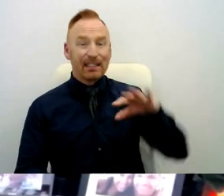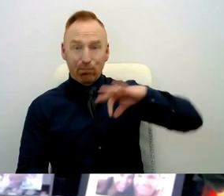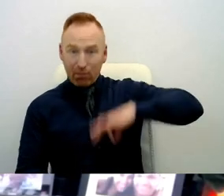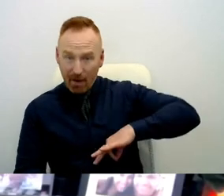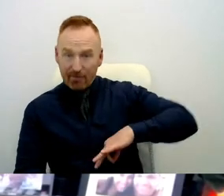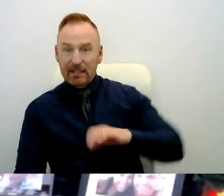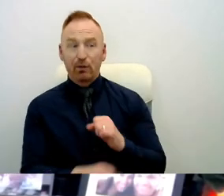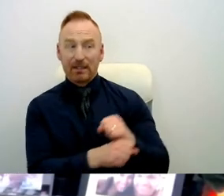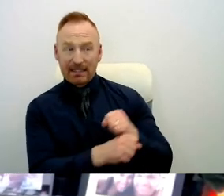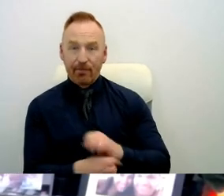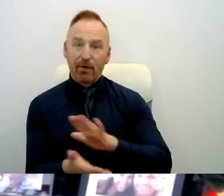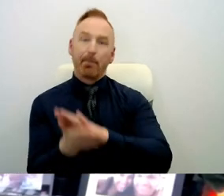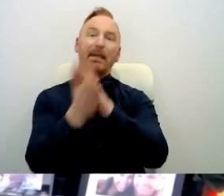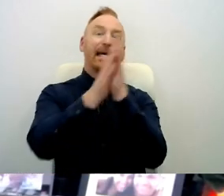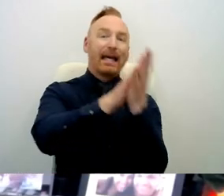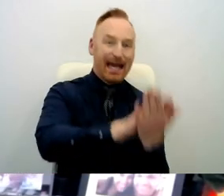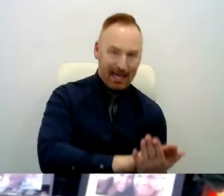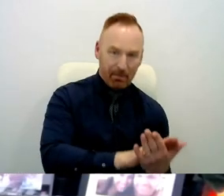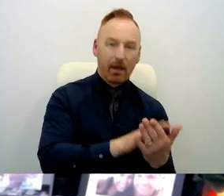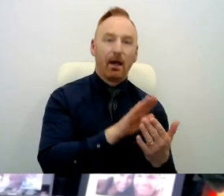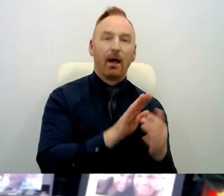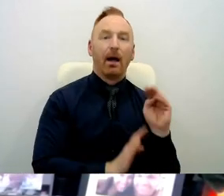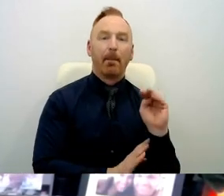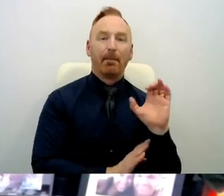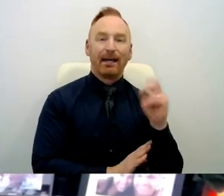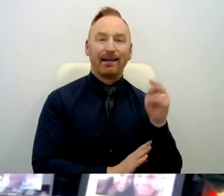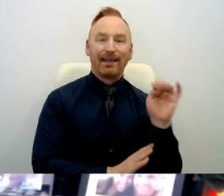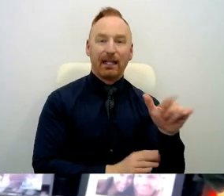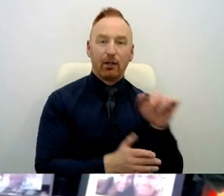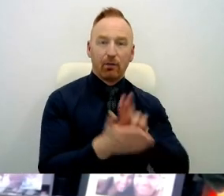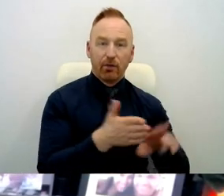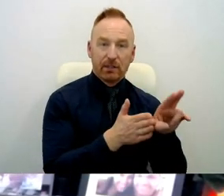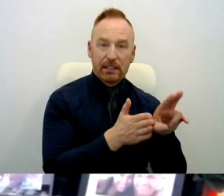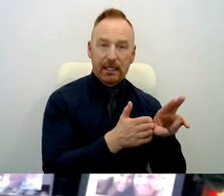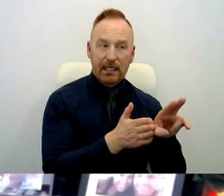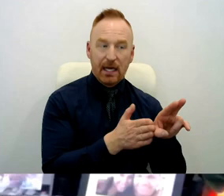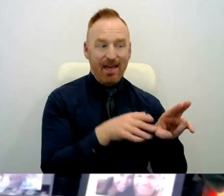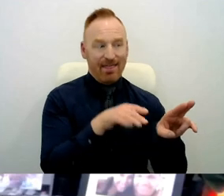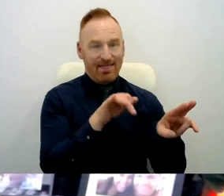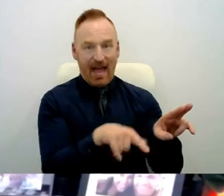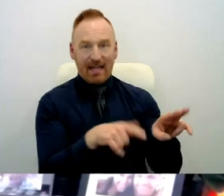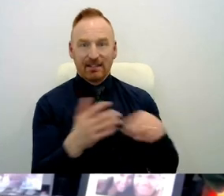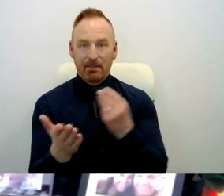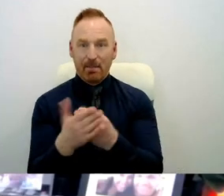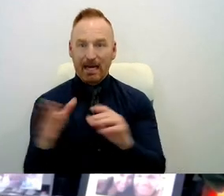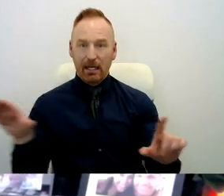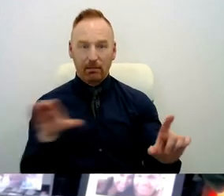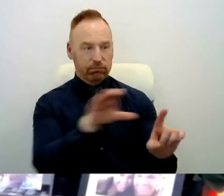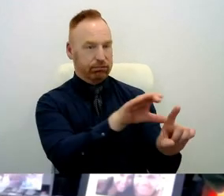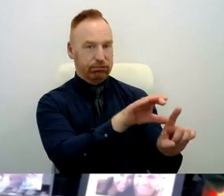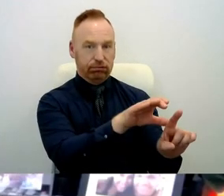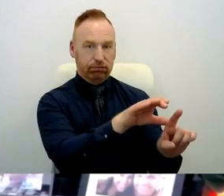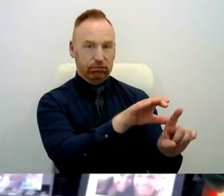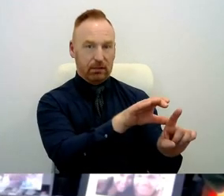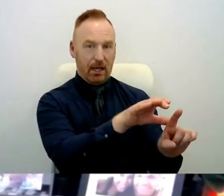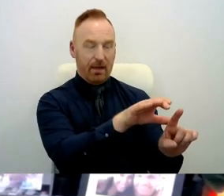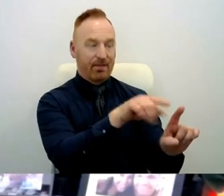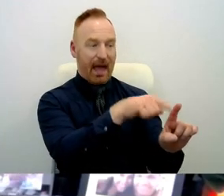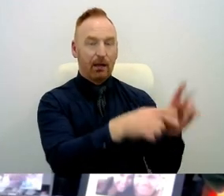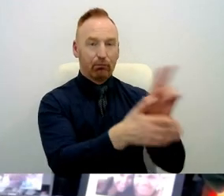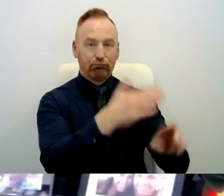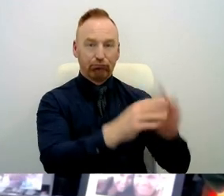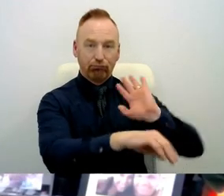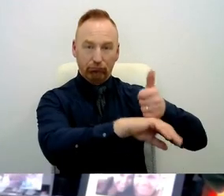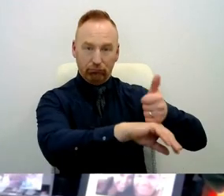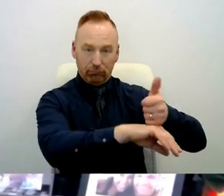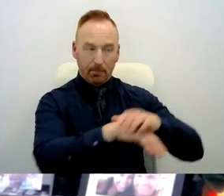from slavery became the university. Those are the assets upon which McGill University has been